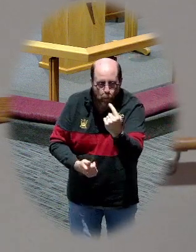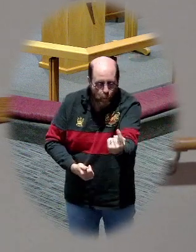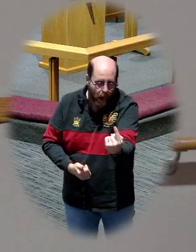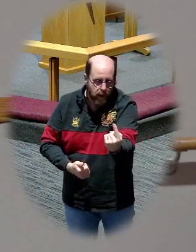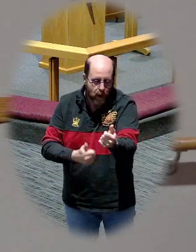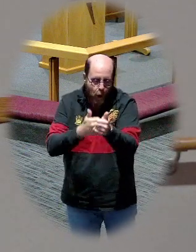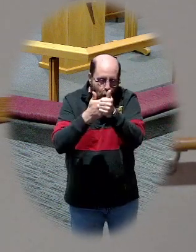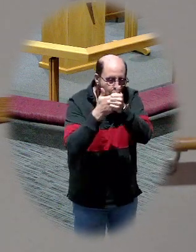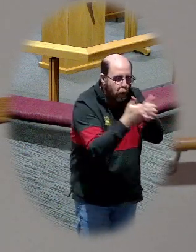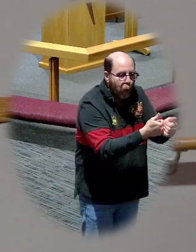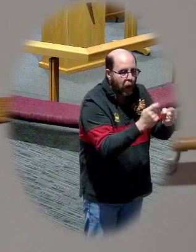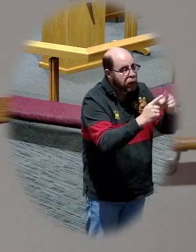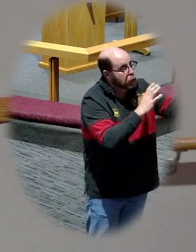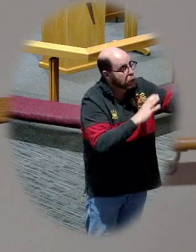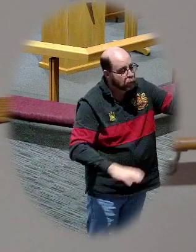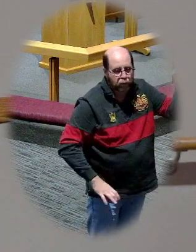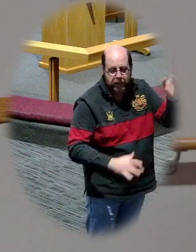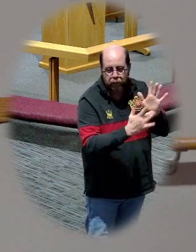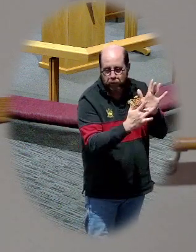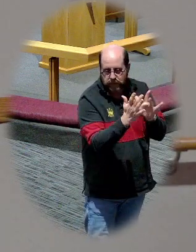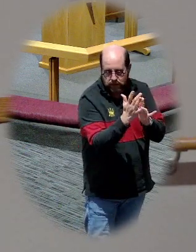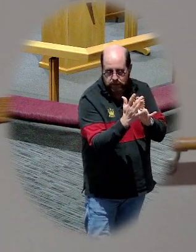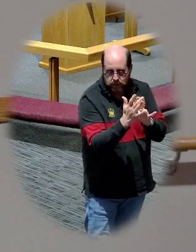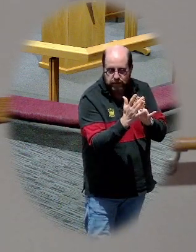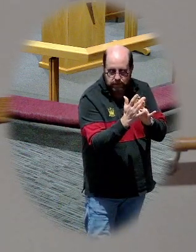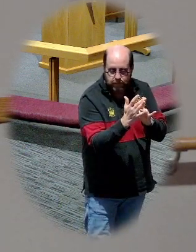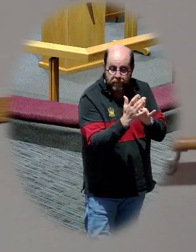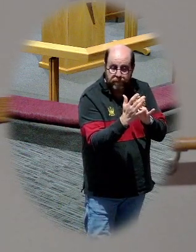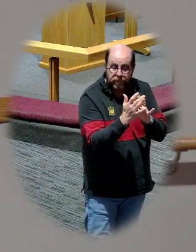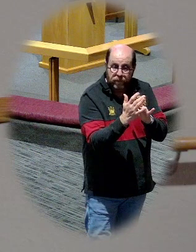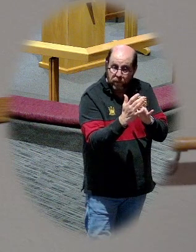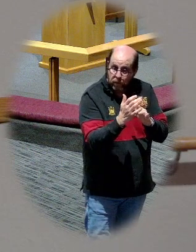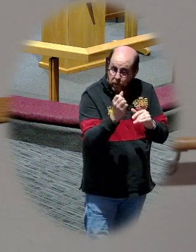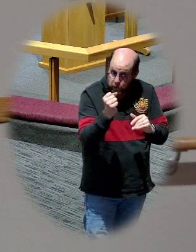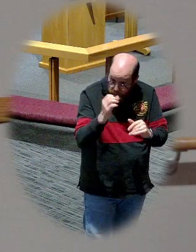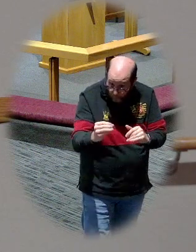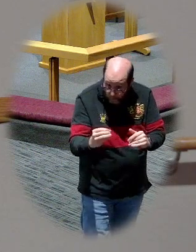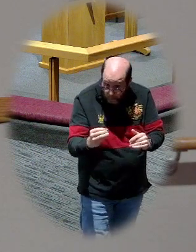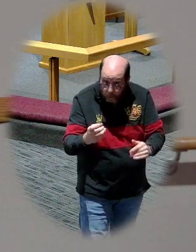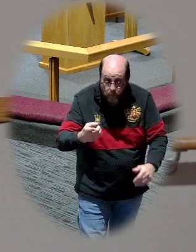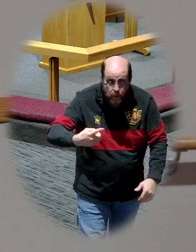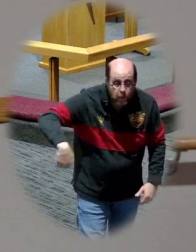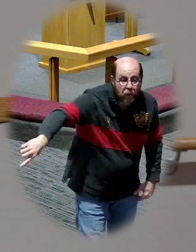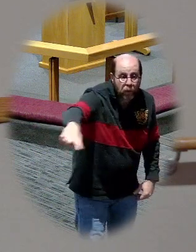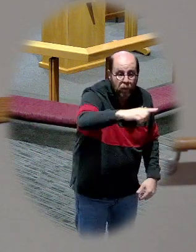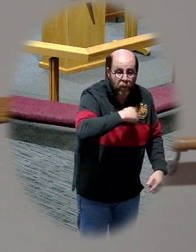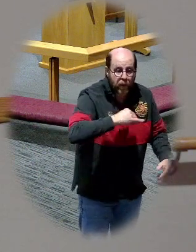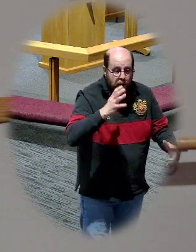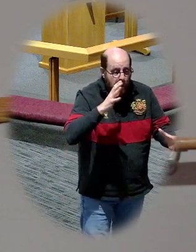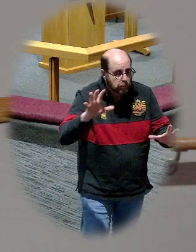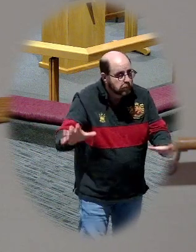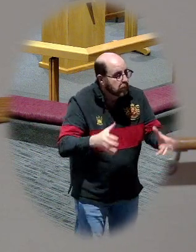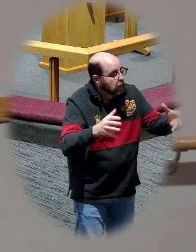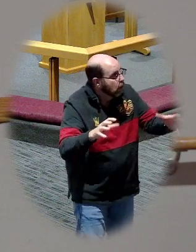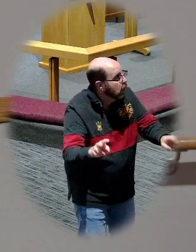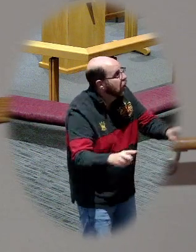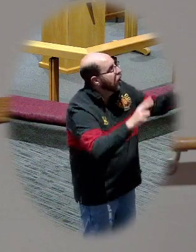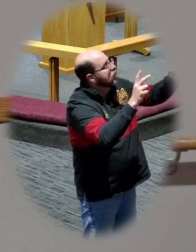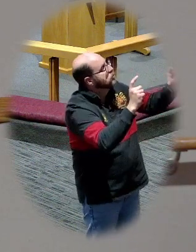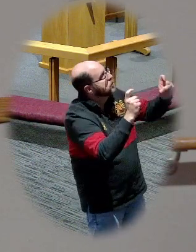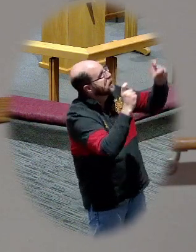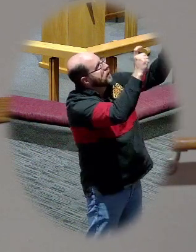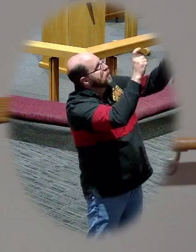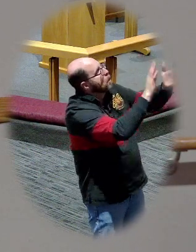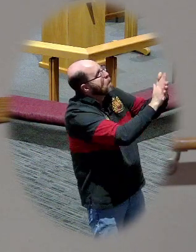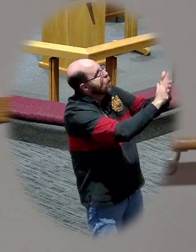According to Christ Jesus, so that together you may glorify the God and Father of our Lord Jesus